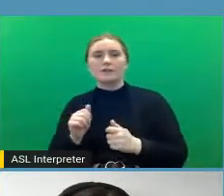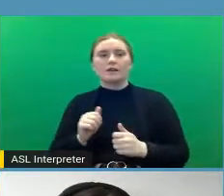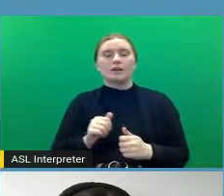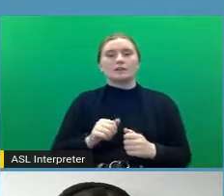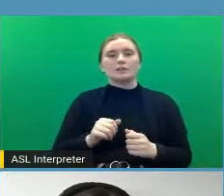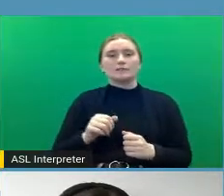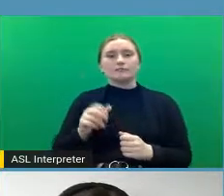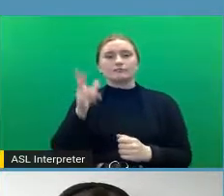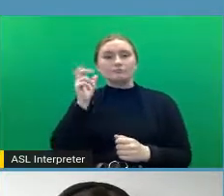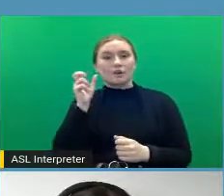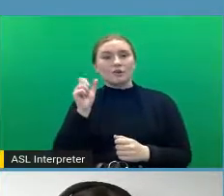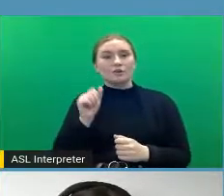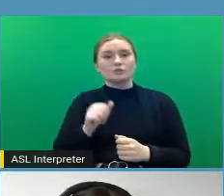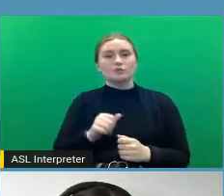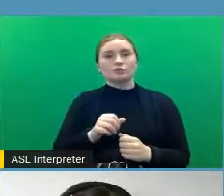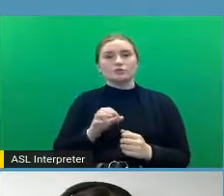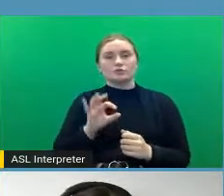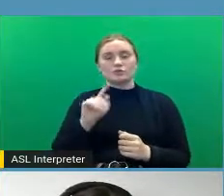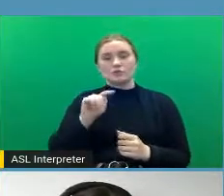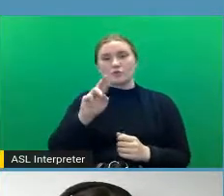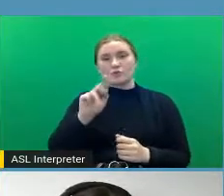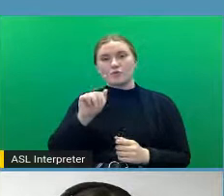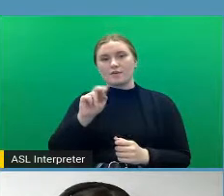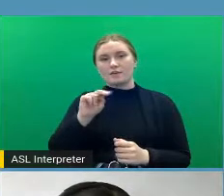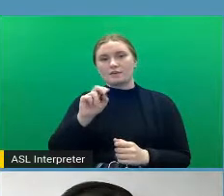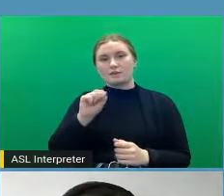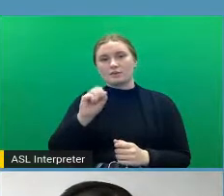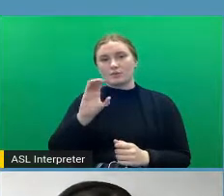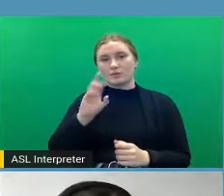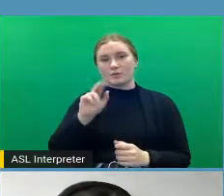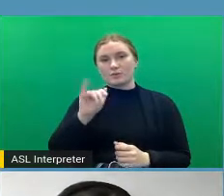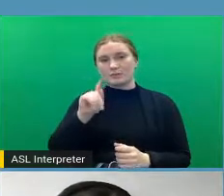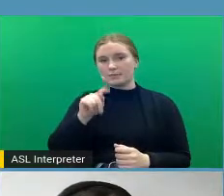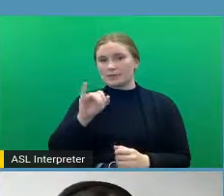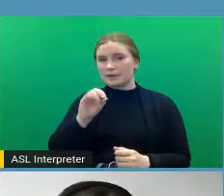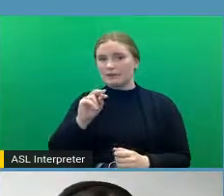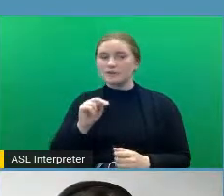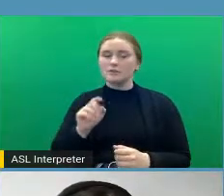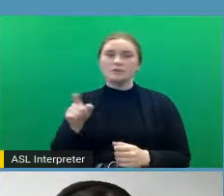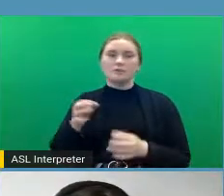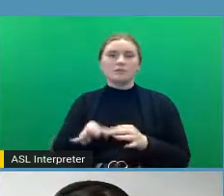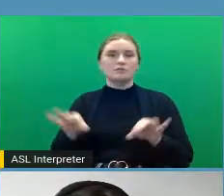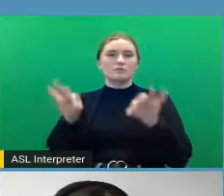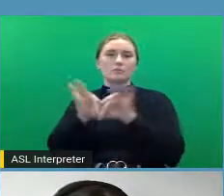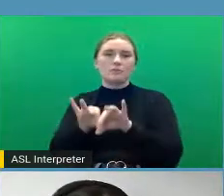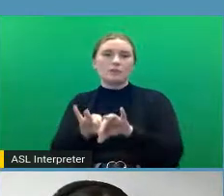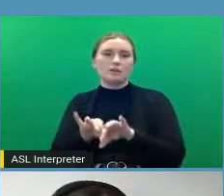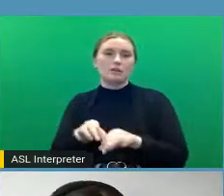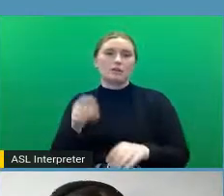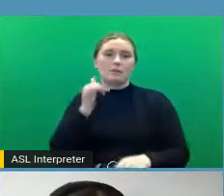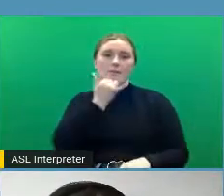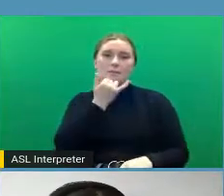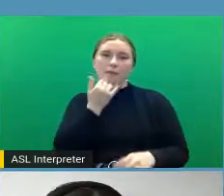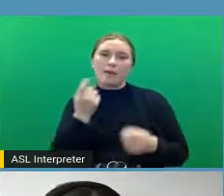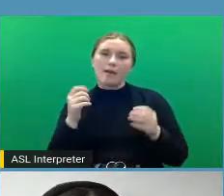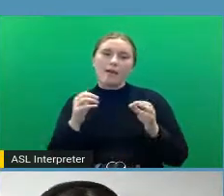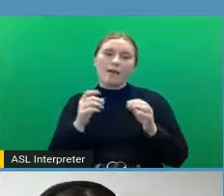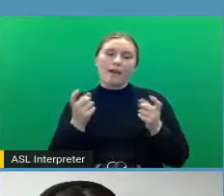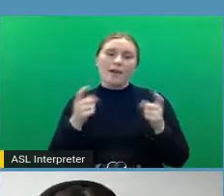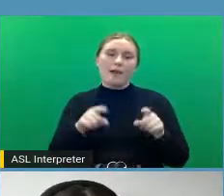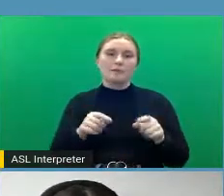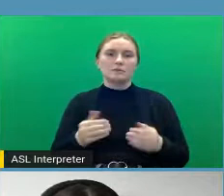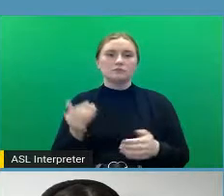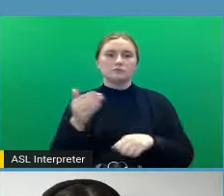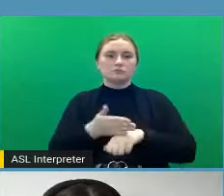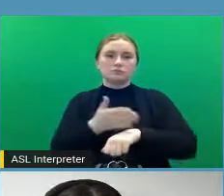then the fact that you can download those edited transcriptions to post your transcription, and so or the edited captions as transcription. And